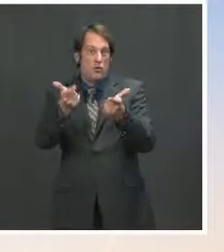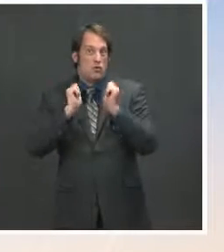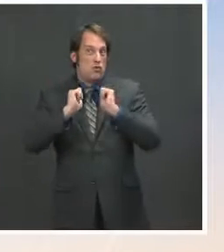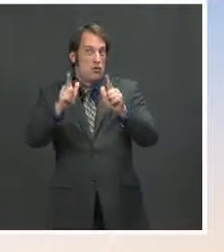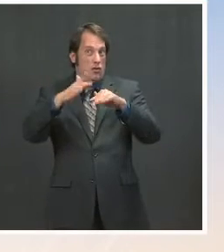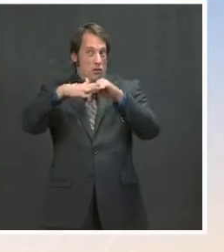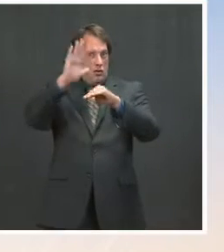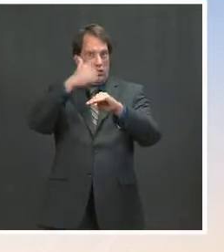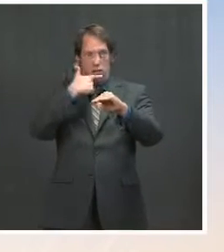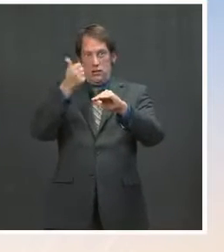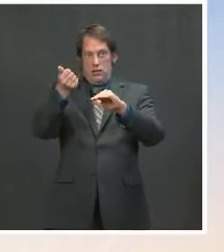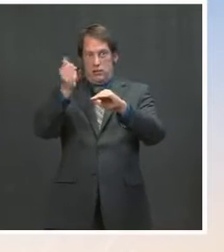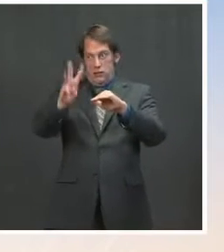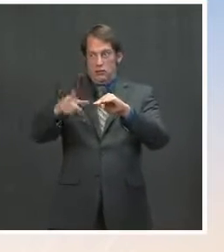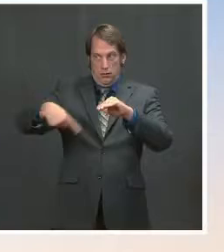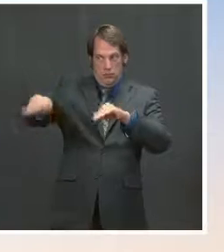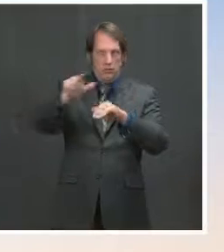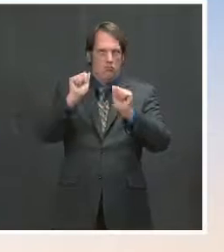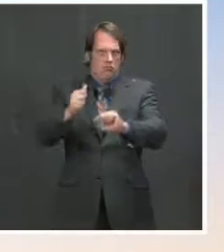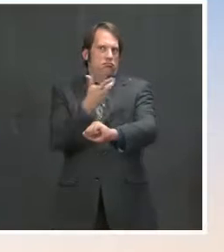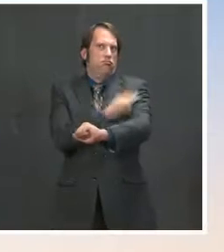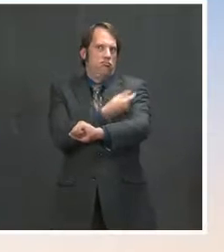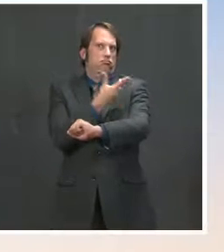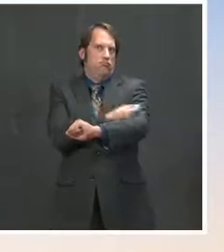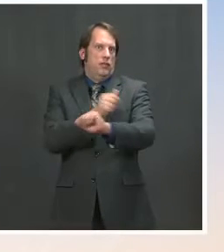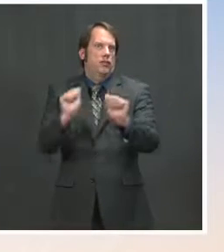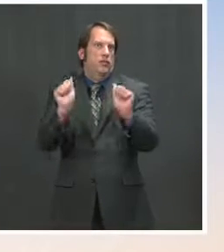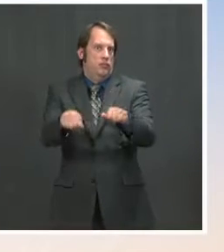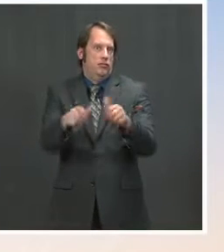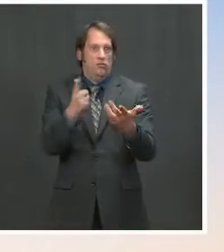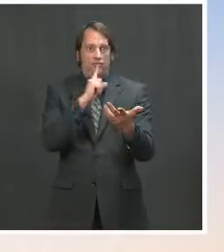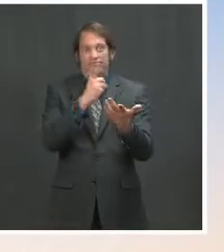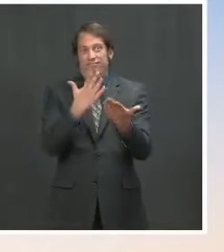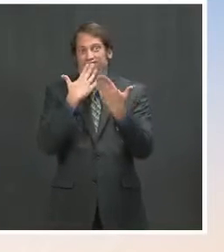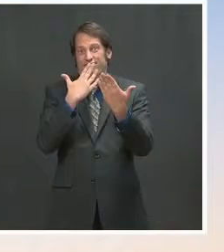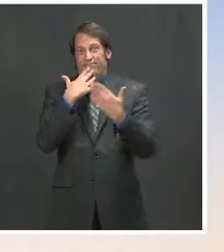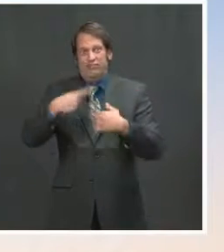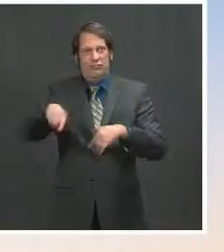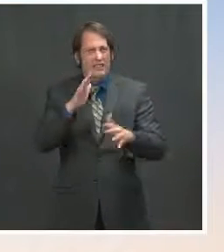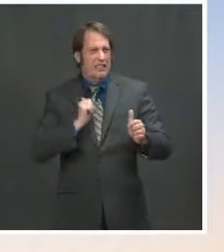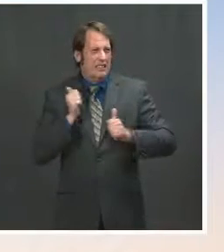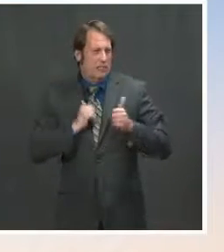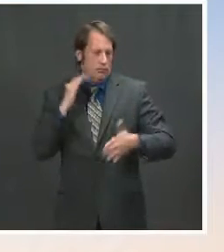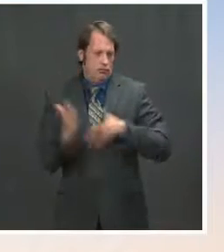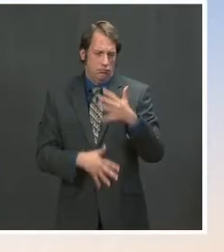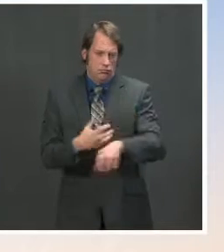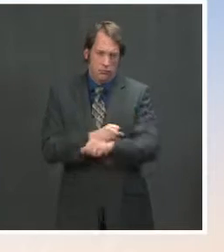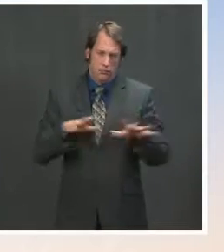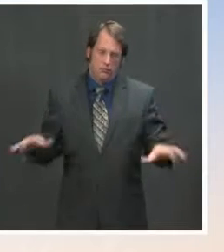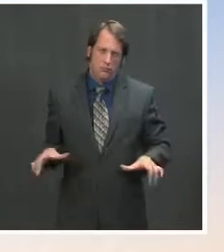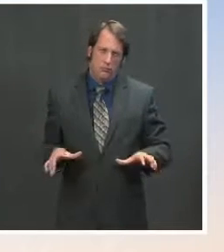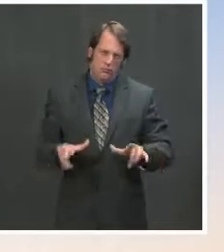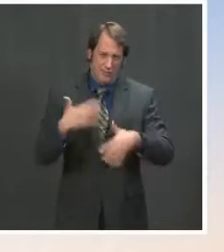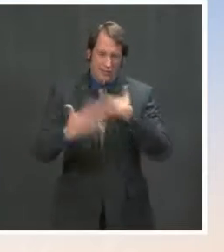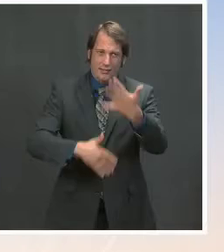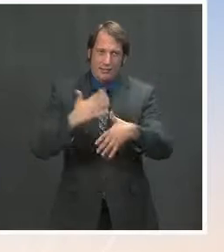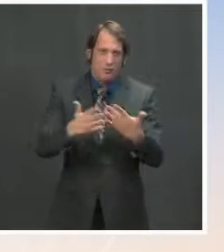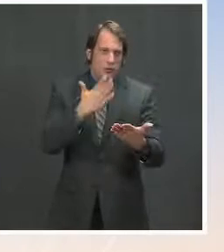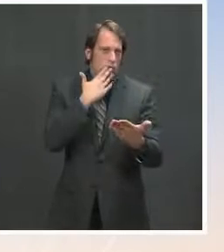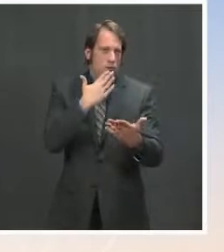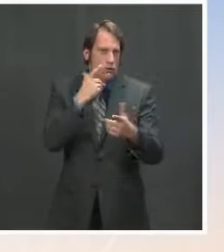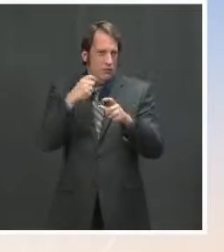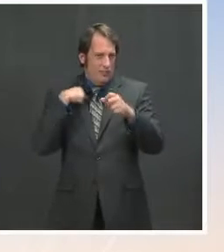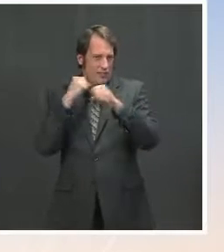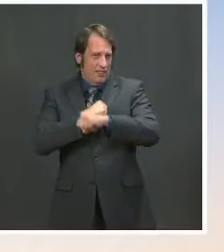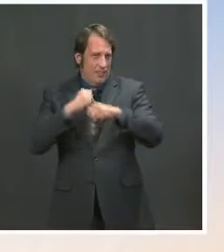state is eligible for the vaccine. Thanks to the aggressive action we have taken through our wartime whole of government response,